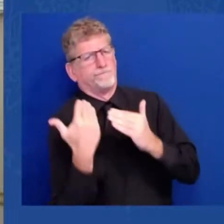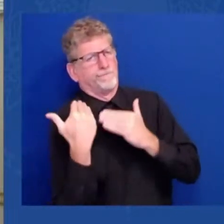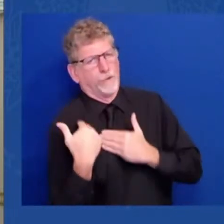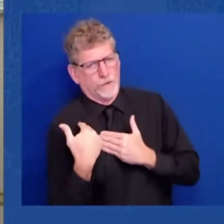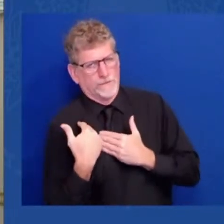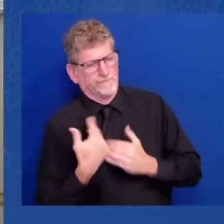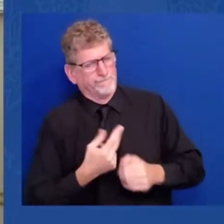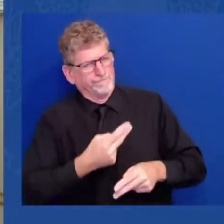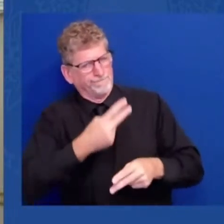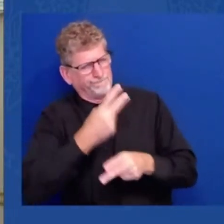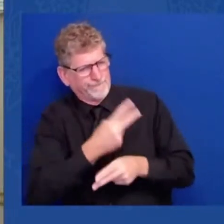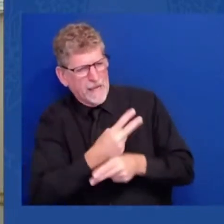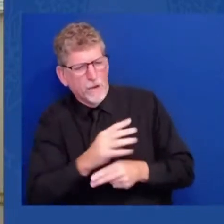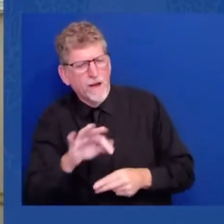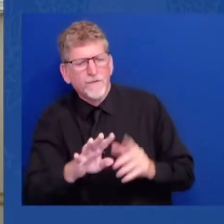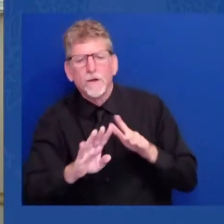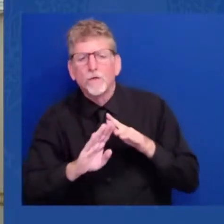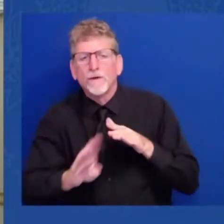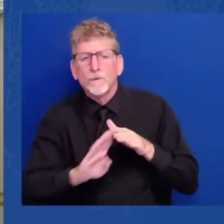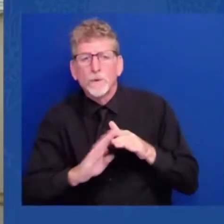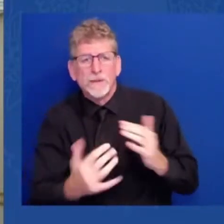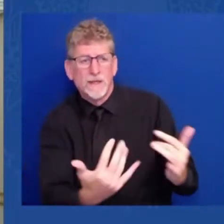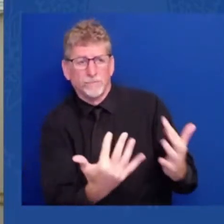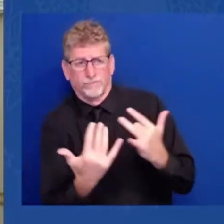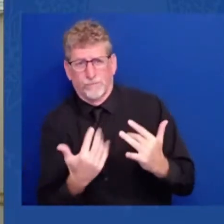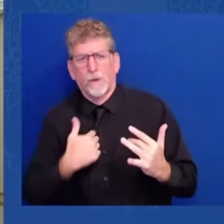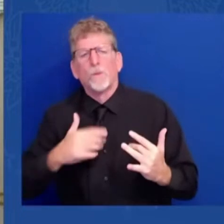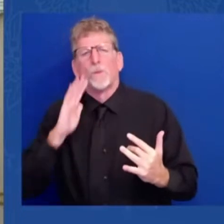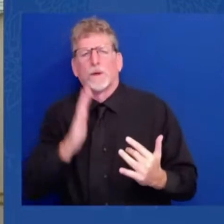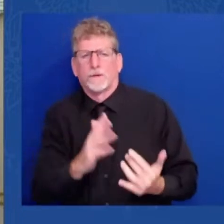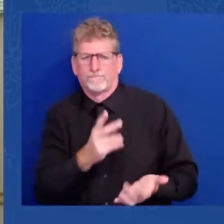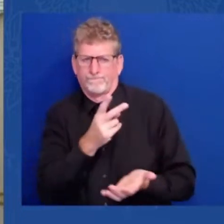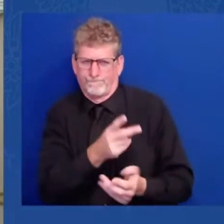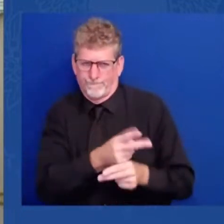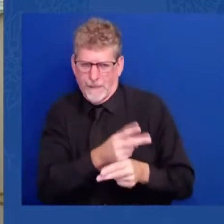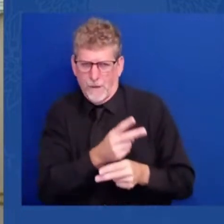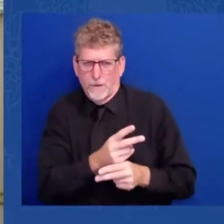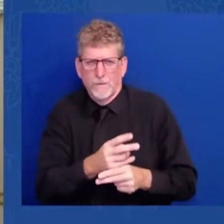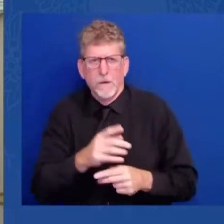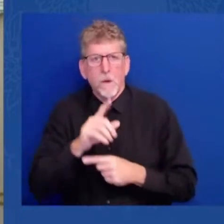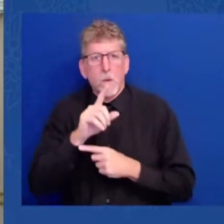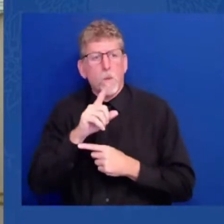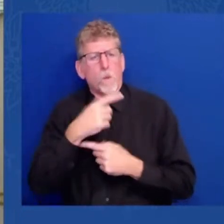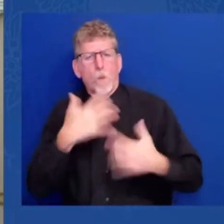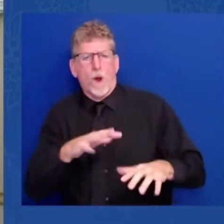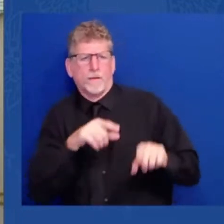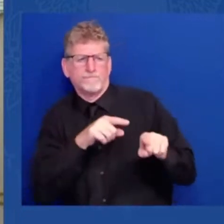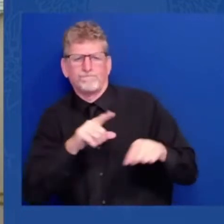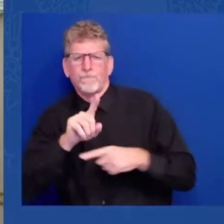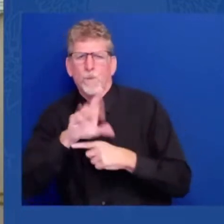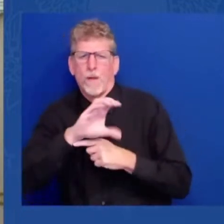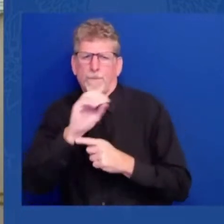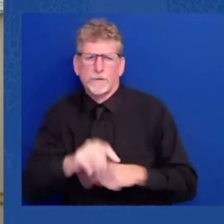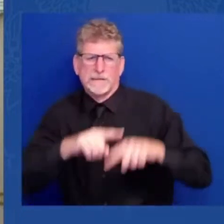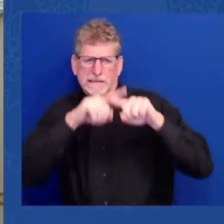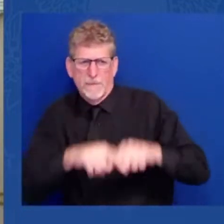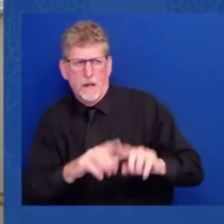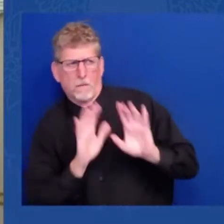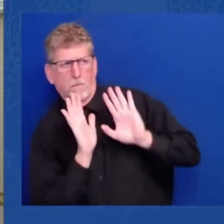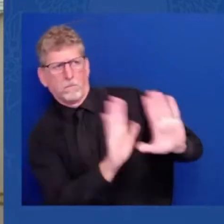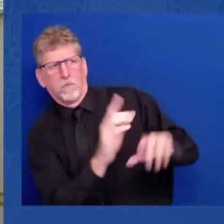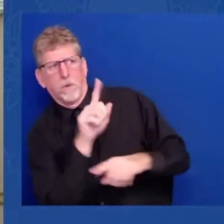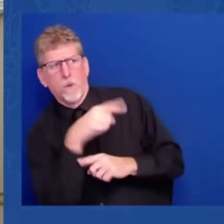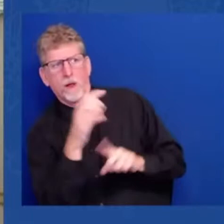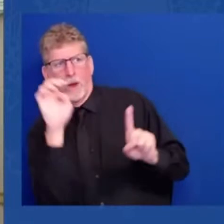Ukraine. And yesterday I spoke with my counterparts in France, Germany, and the United Kingdom about Russia's escalating violence against